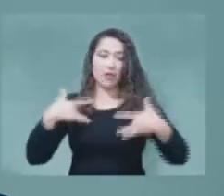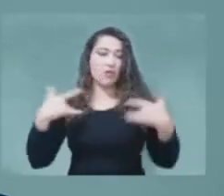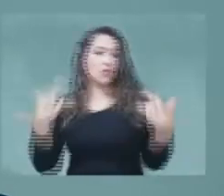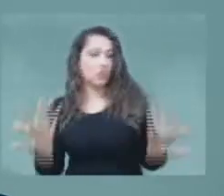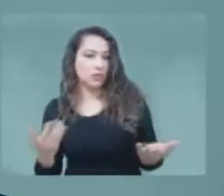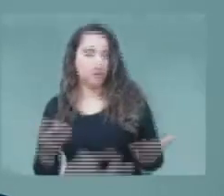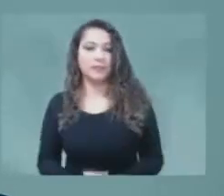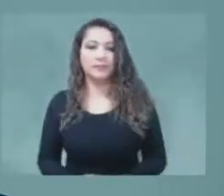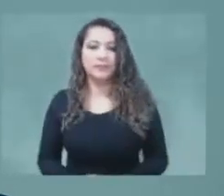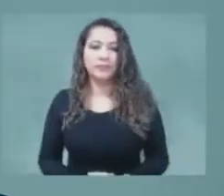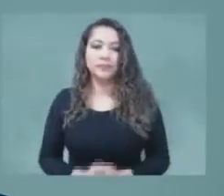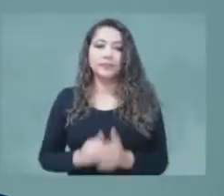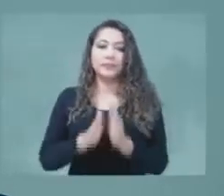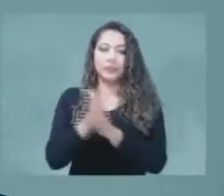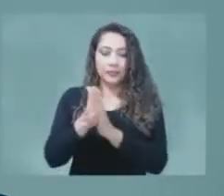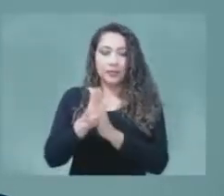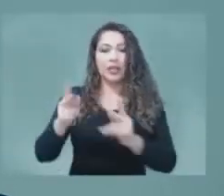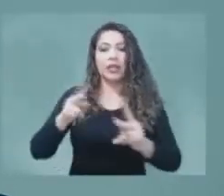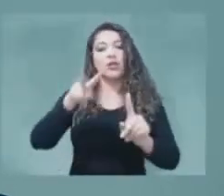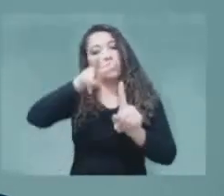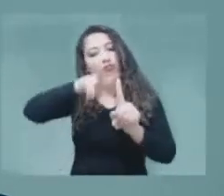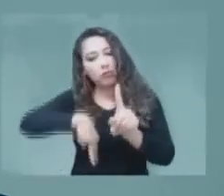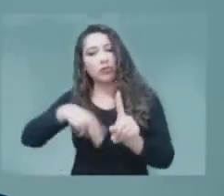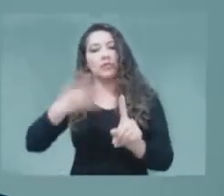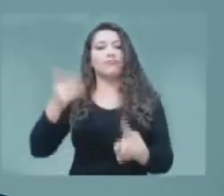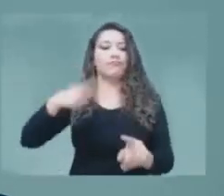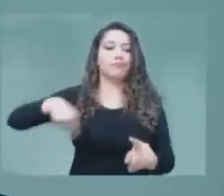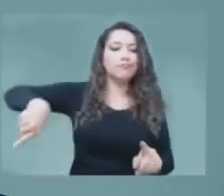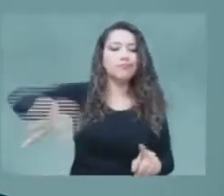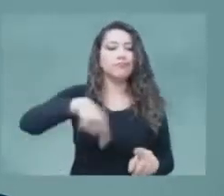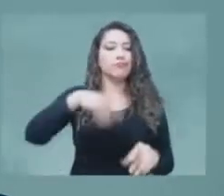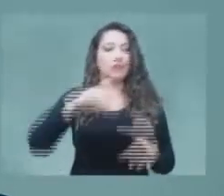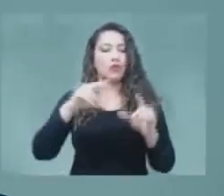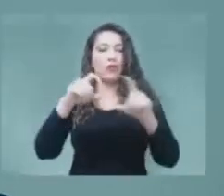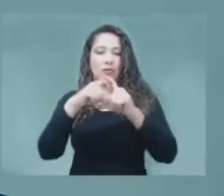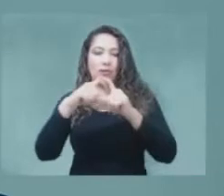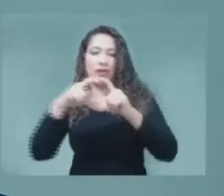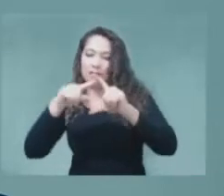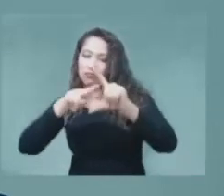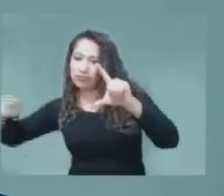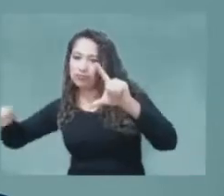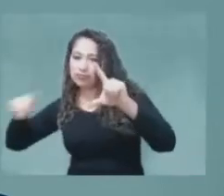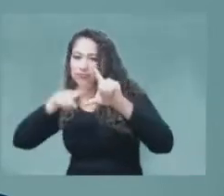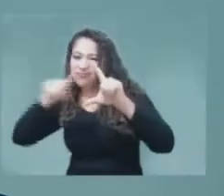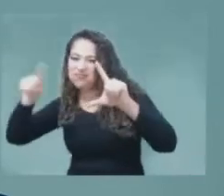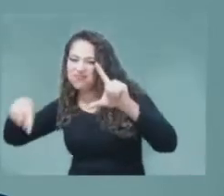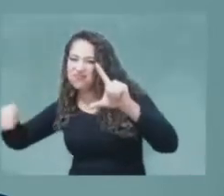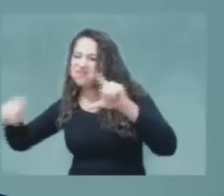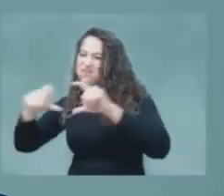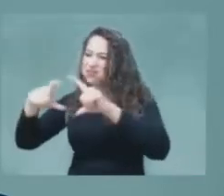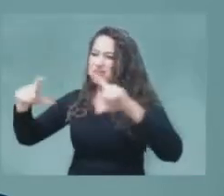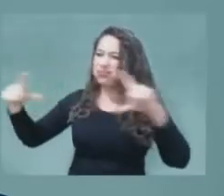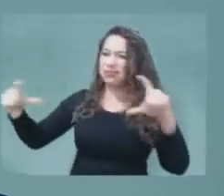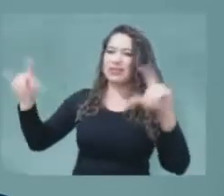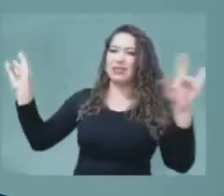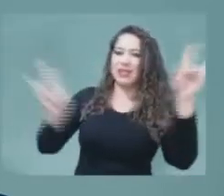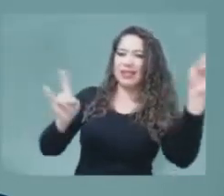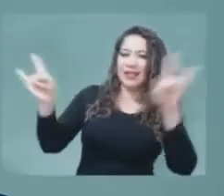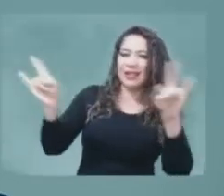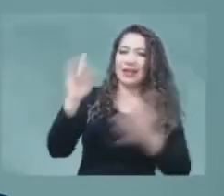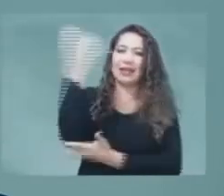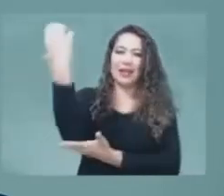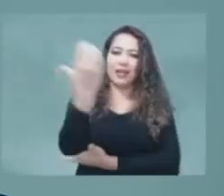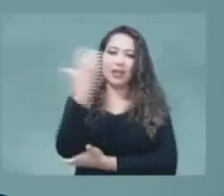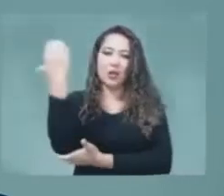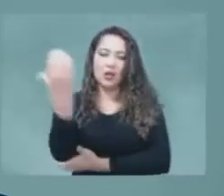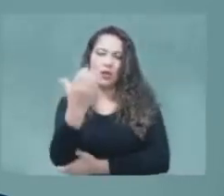Finally, we'll be talking about a fundamental role of spectrum within the framework of the digital transformation in Colombia. And for this segment, we will have the